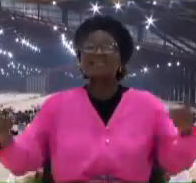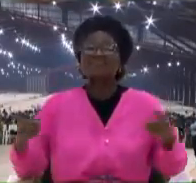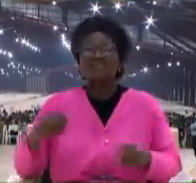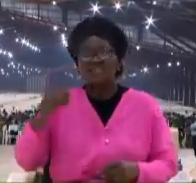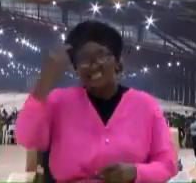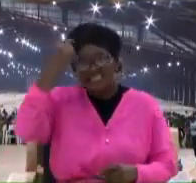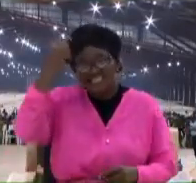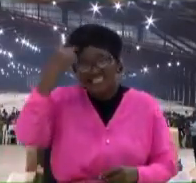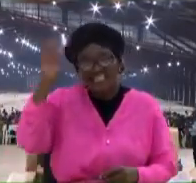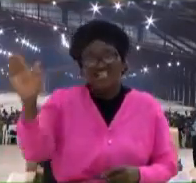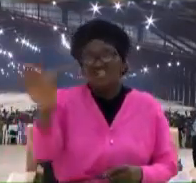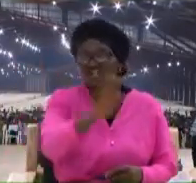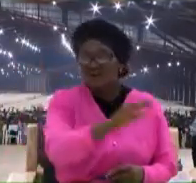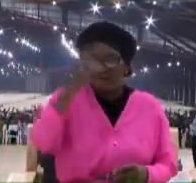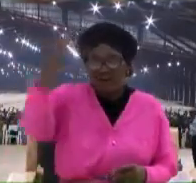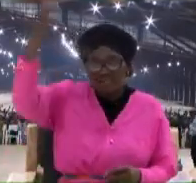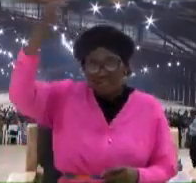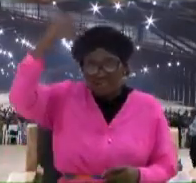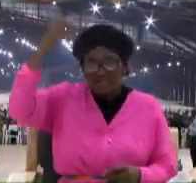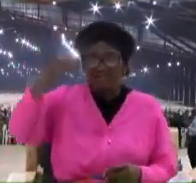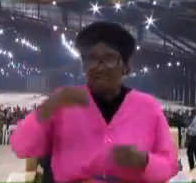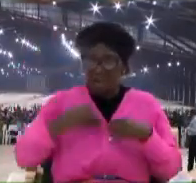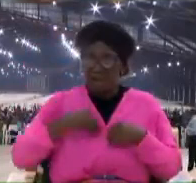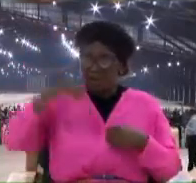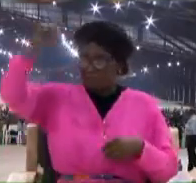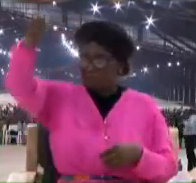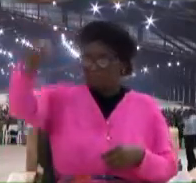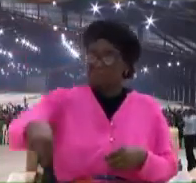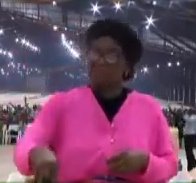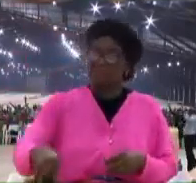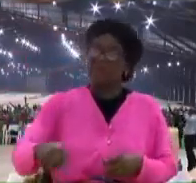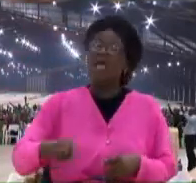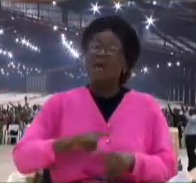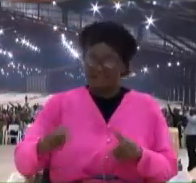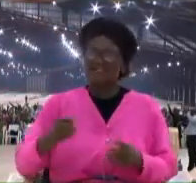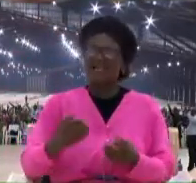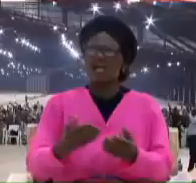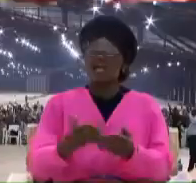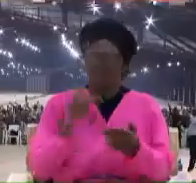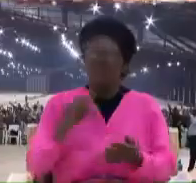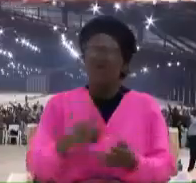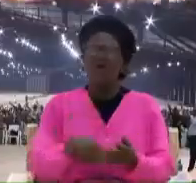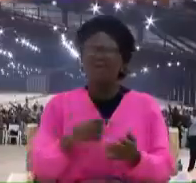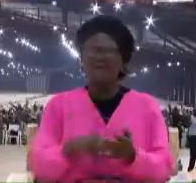Before this night is over, you will arise and shine.